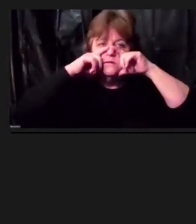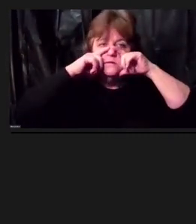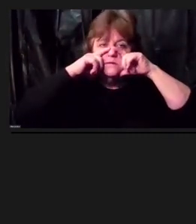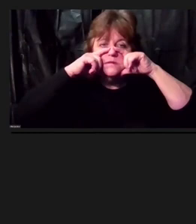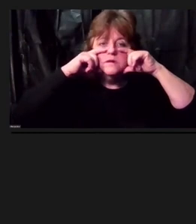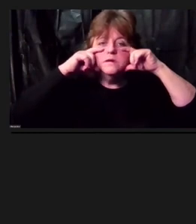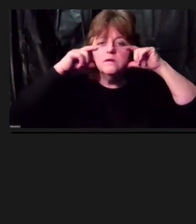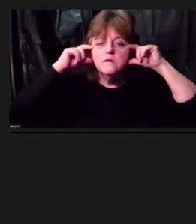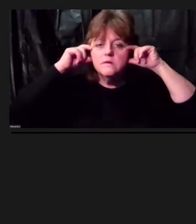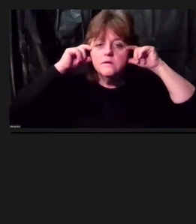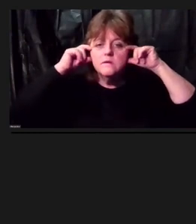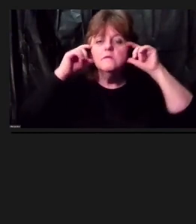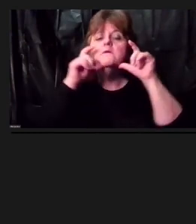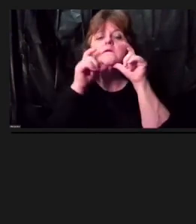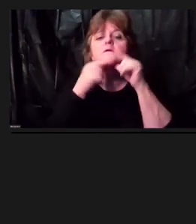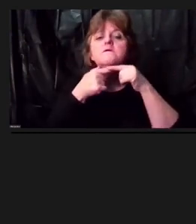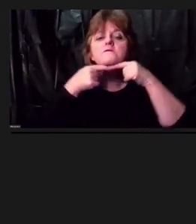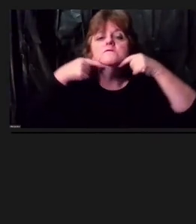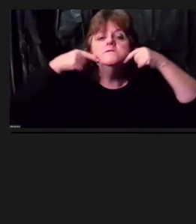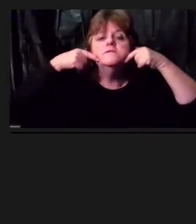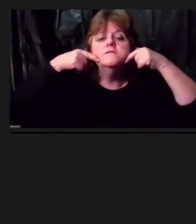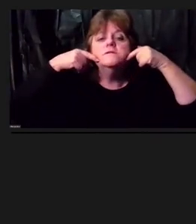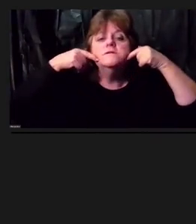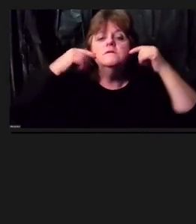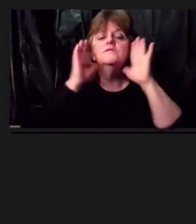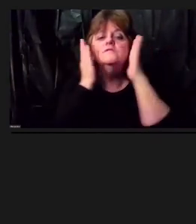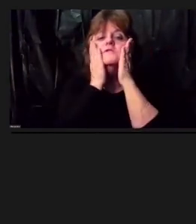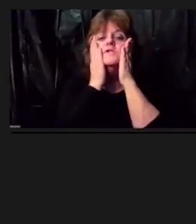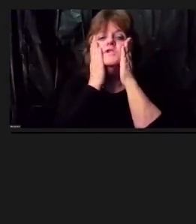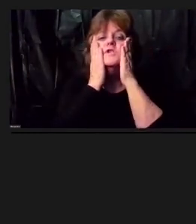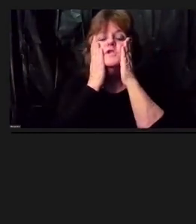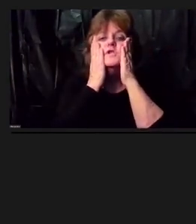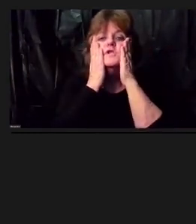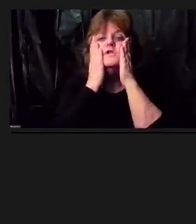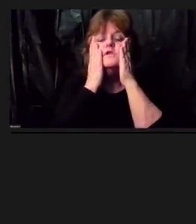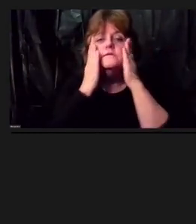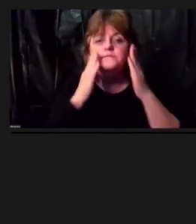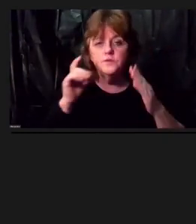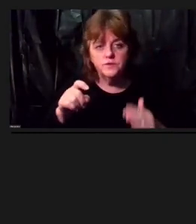nose, down under the chin, should be snug fitting.